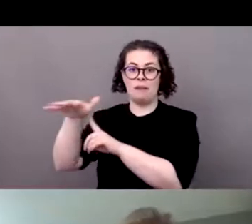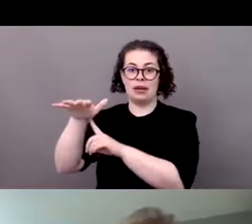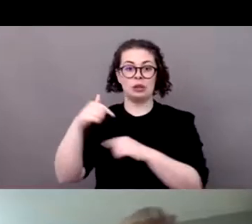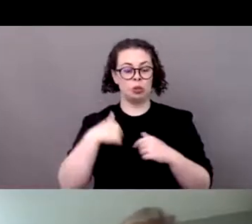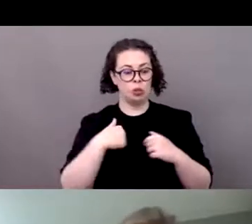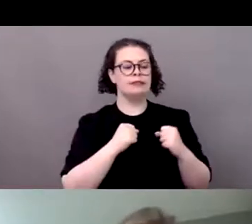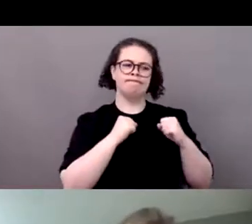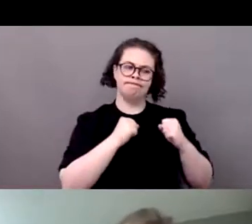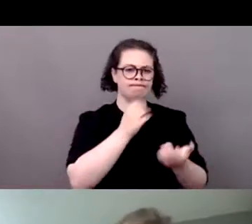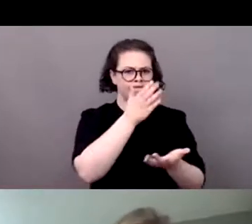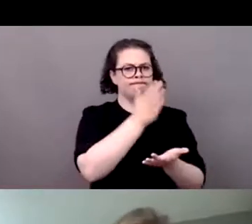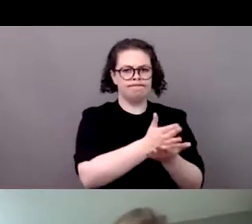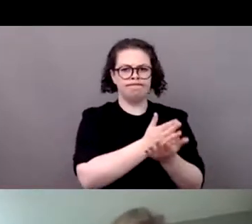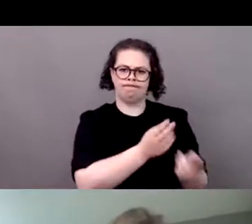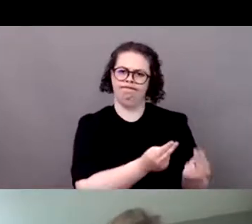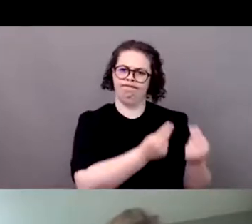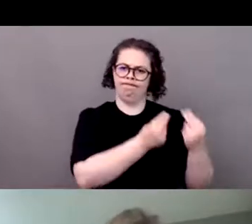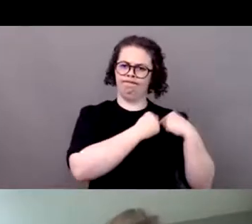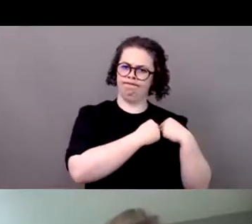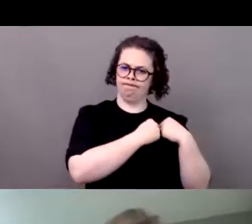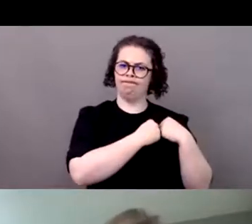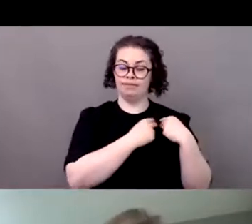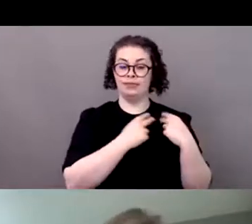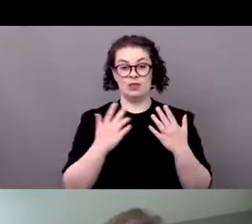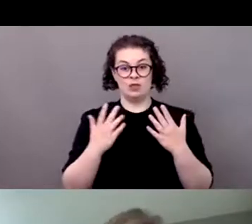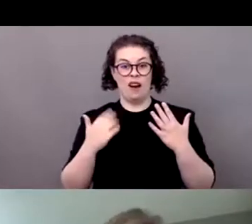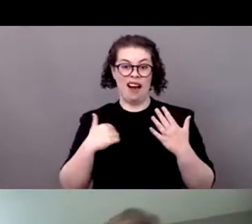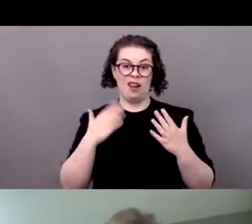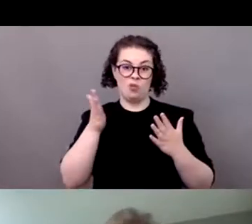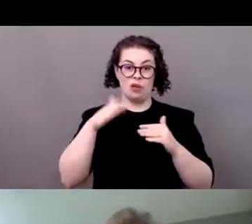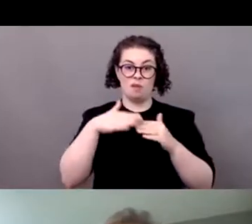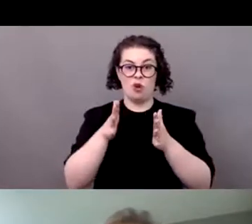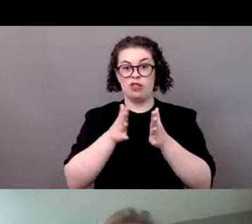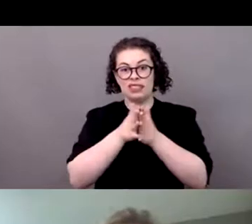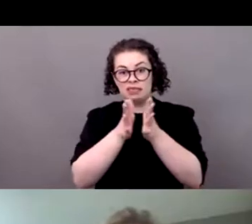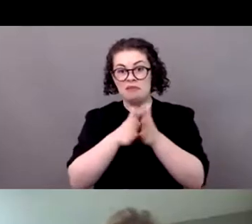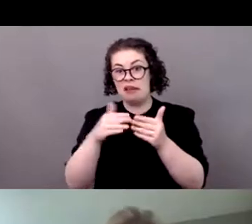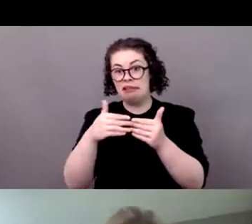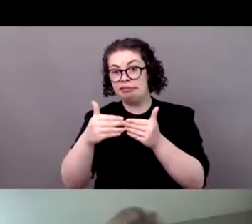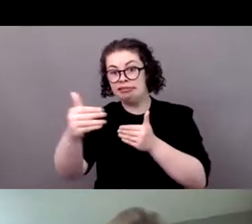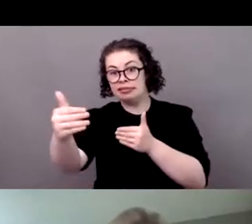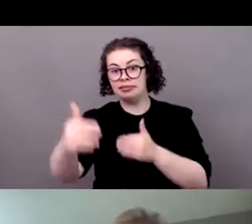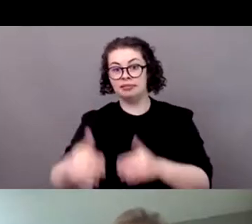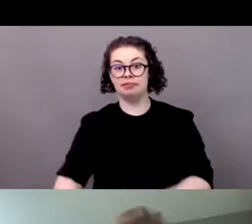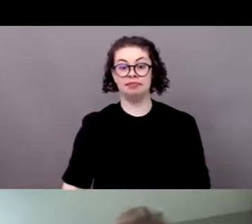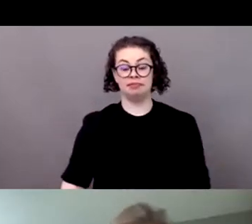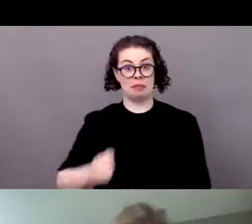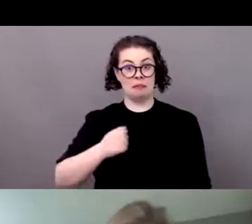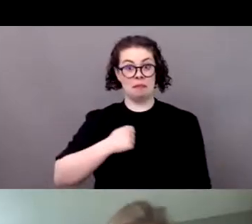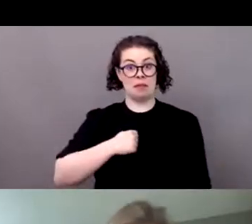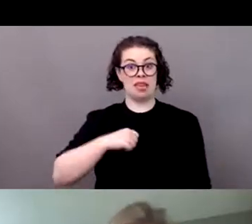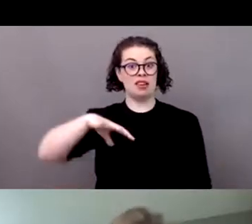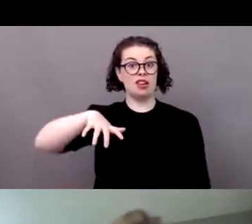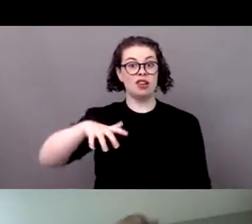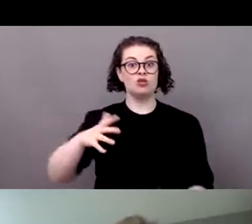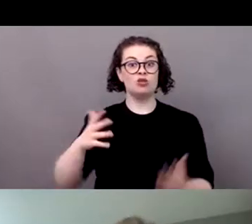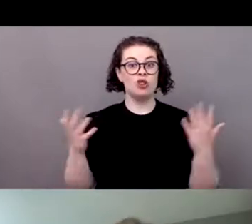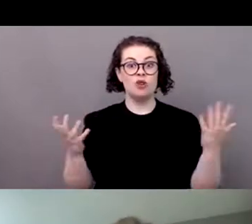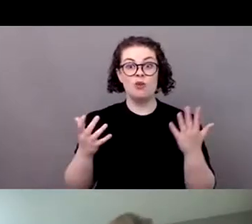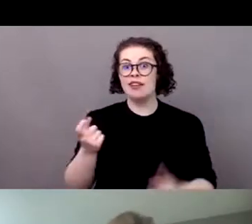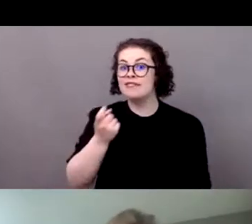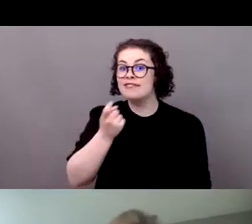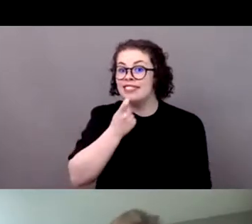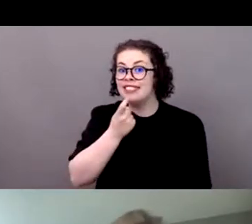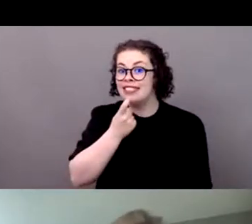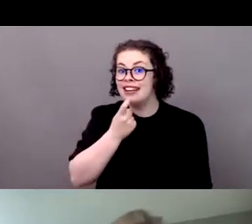have done, and I'd like to discuss it a little bit in more detail later. As for myself, I'm a Finn, born on skinny skis, so I'm actually